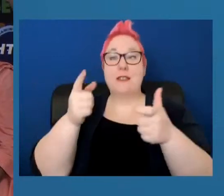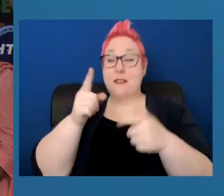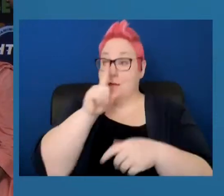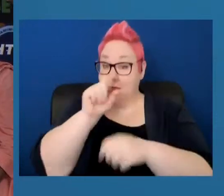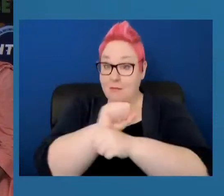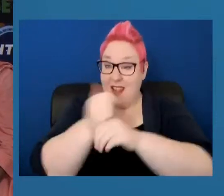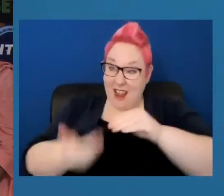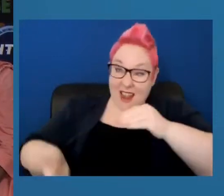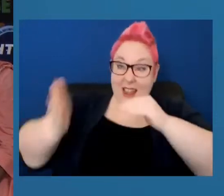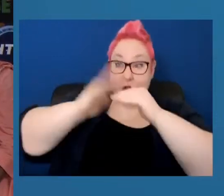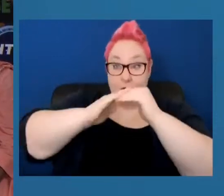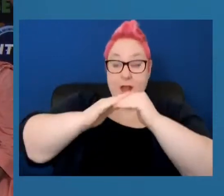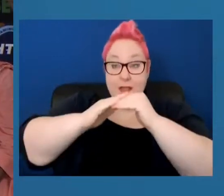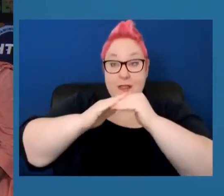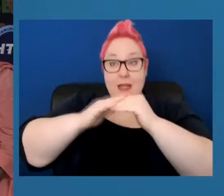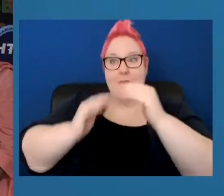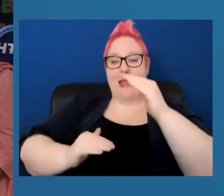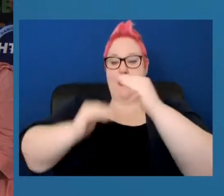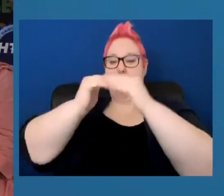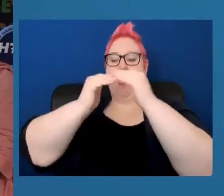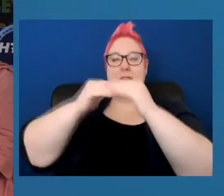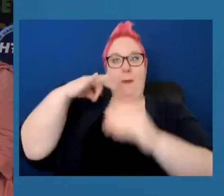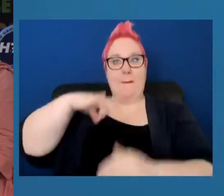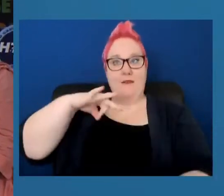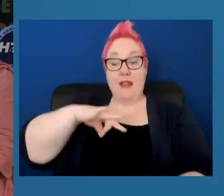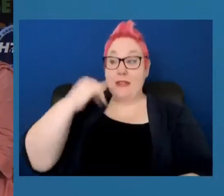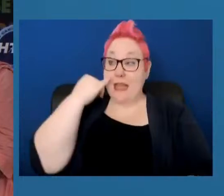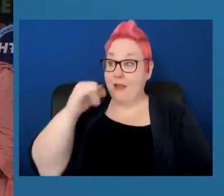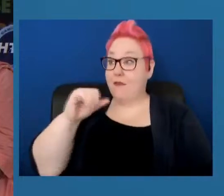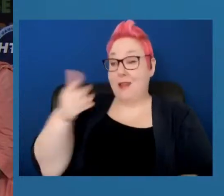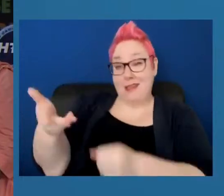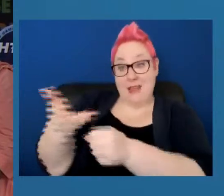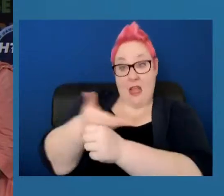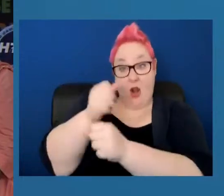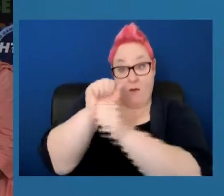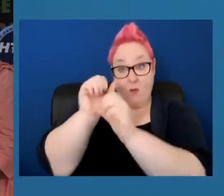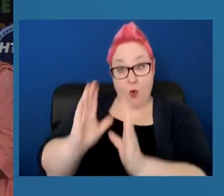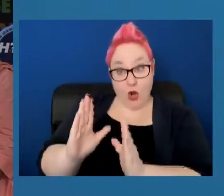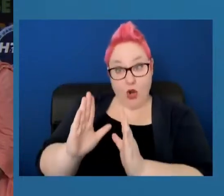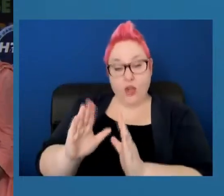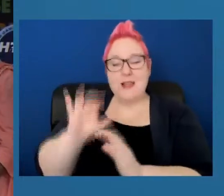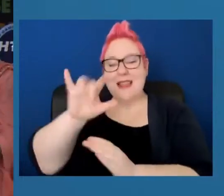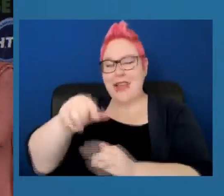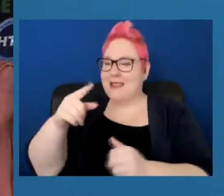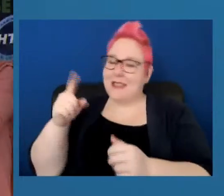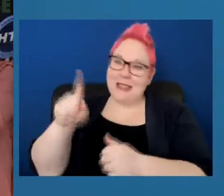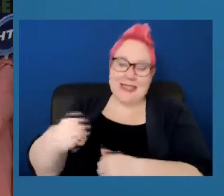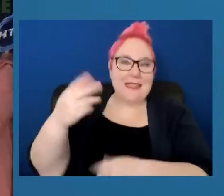maximum benefit that laid-off workers can receive in the history of New York.